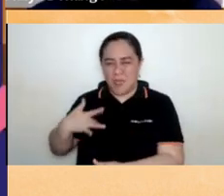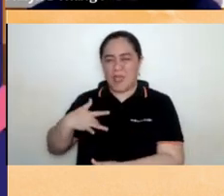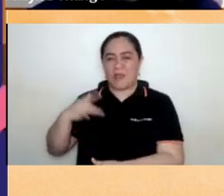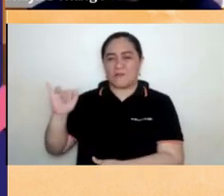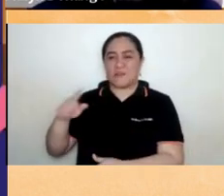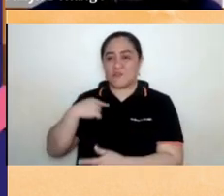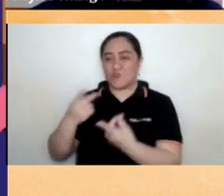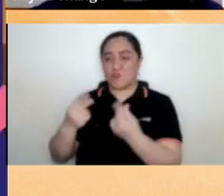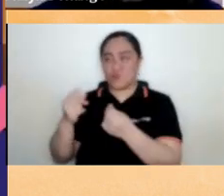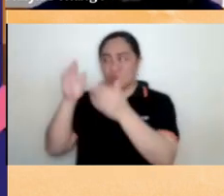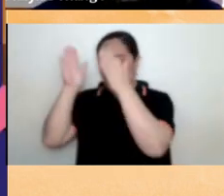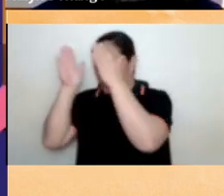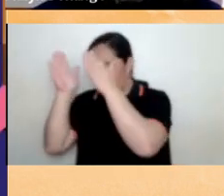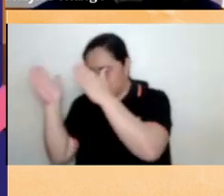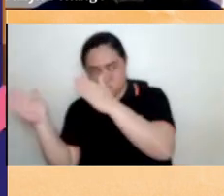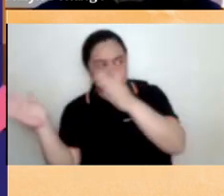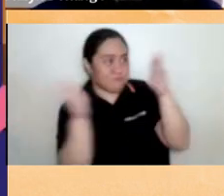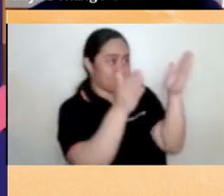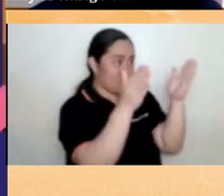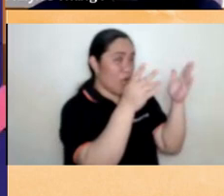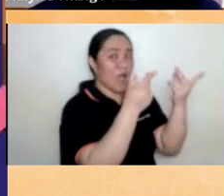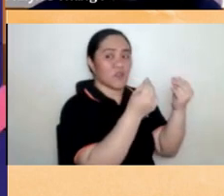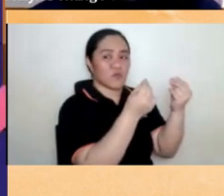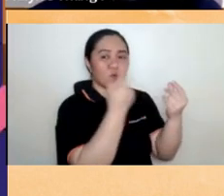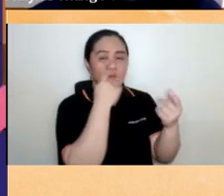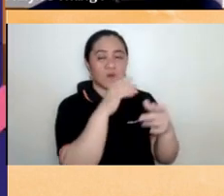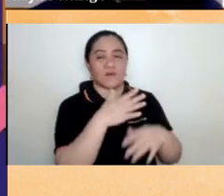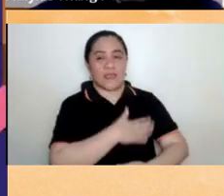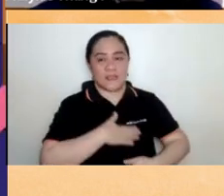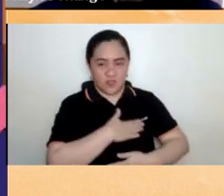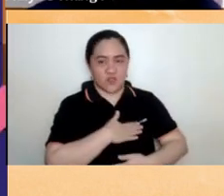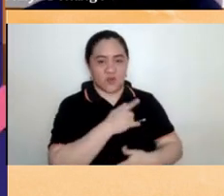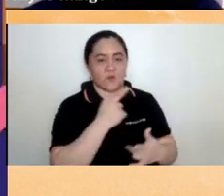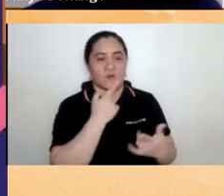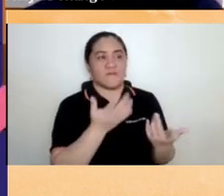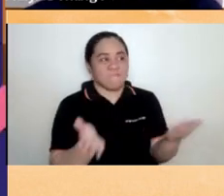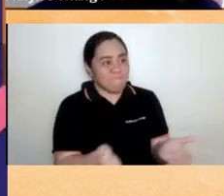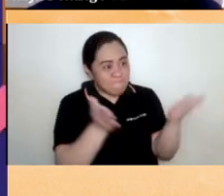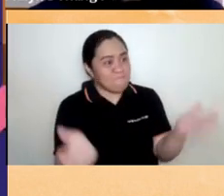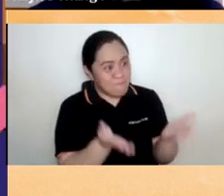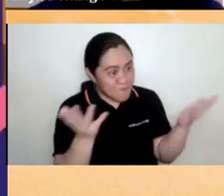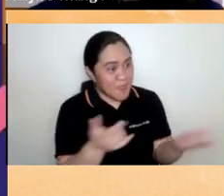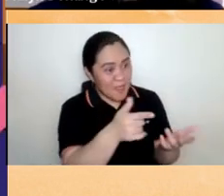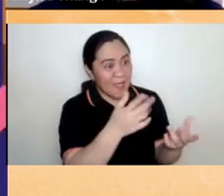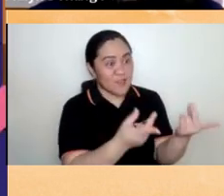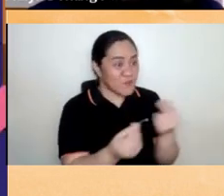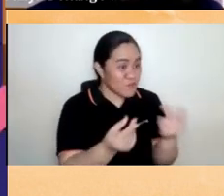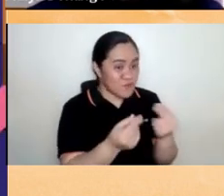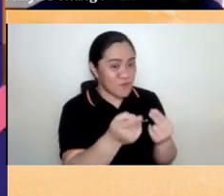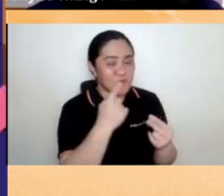them shift their focus on things they enjoy or encouraging them to do things they excel